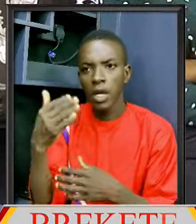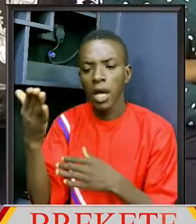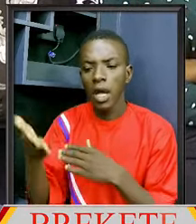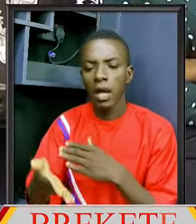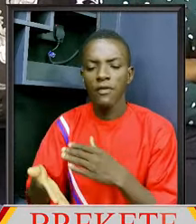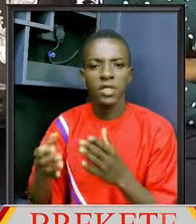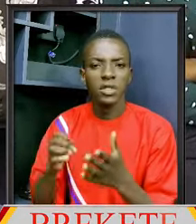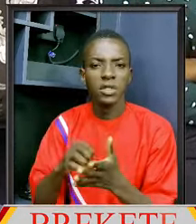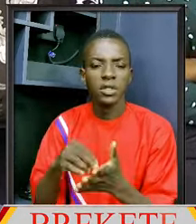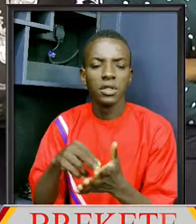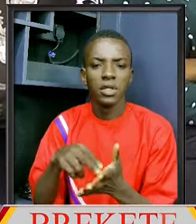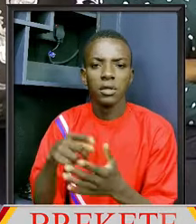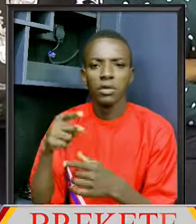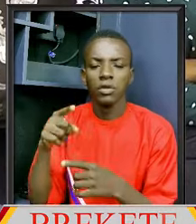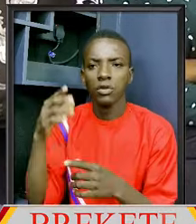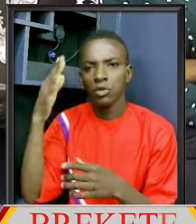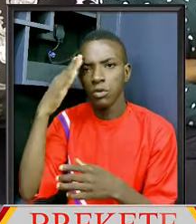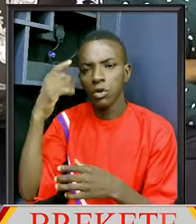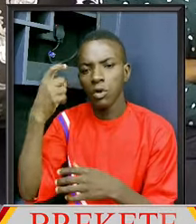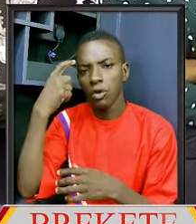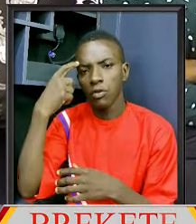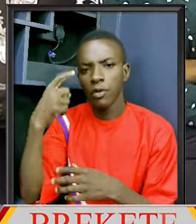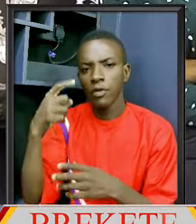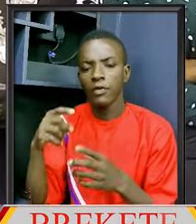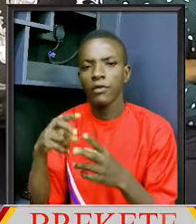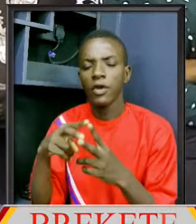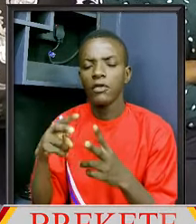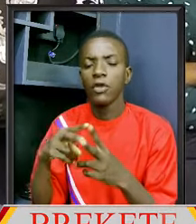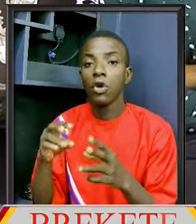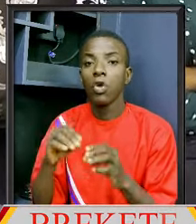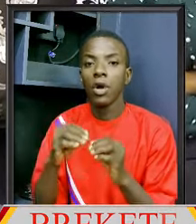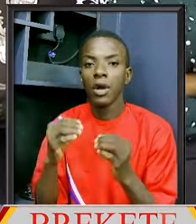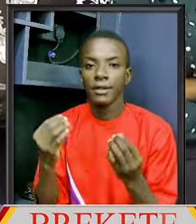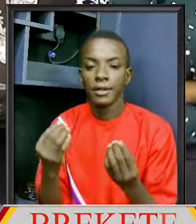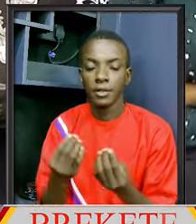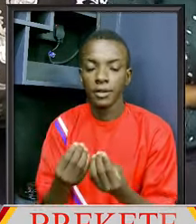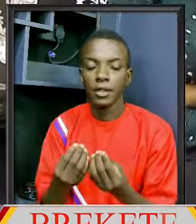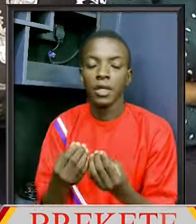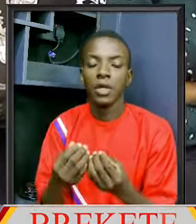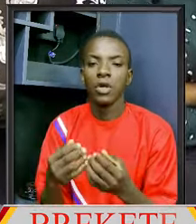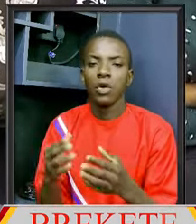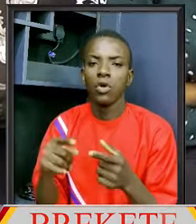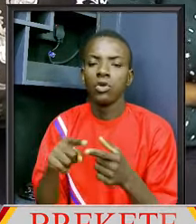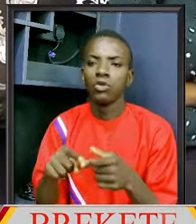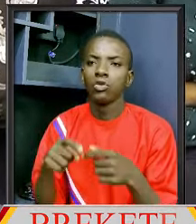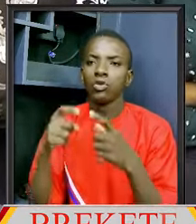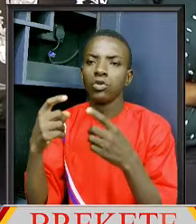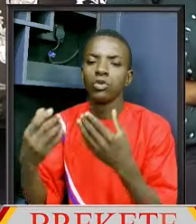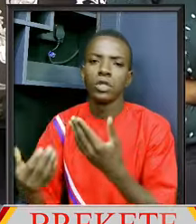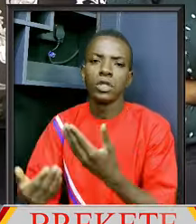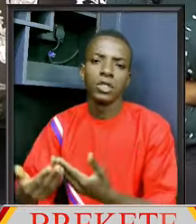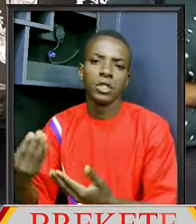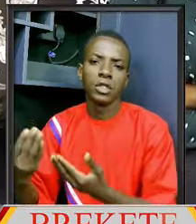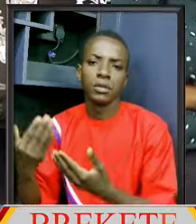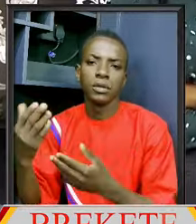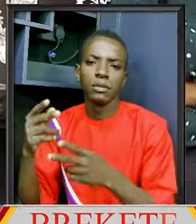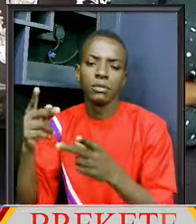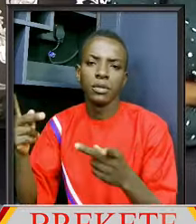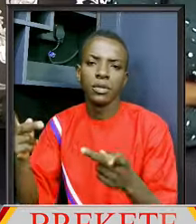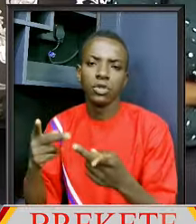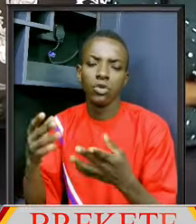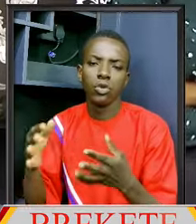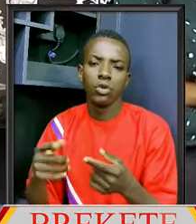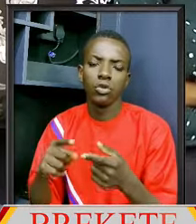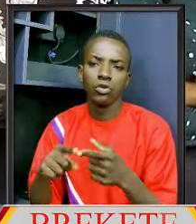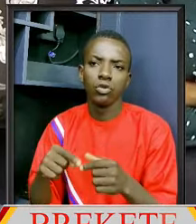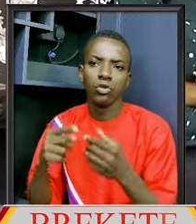standard. Because you know government, they're very organized. We go won't go the cheap place. We